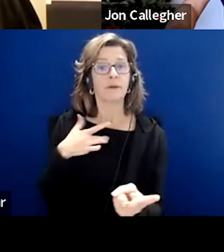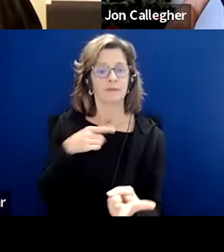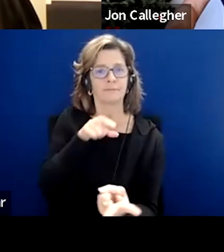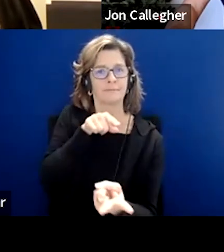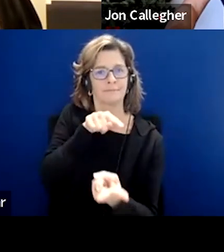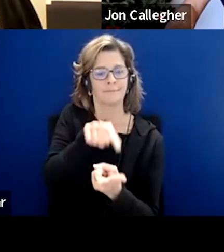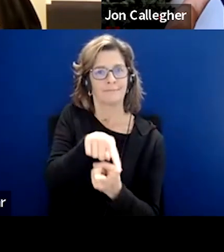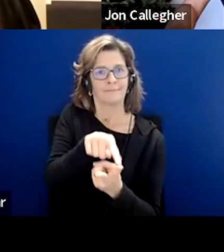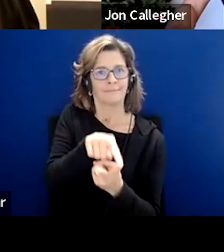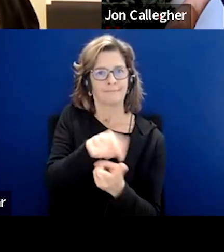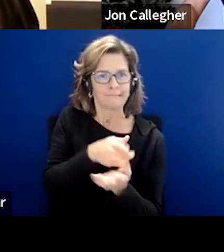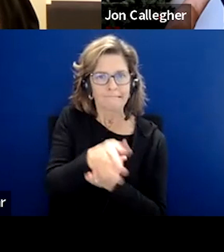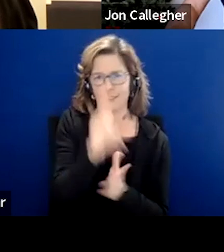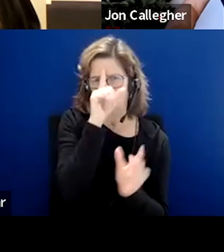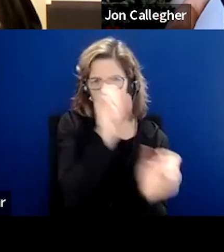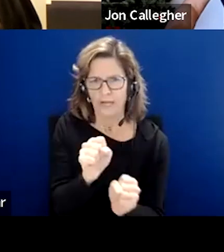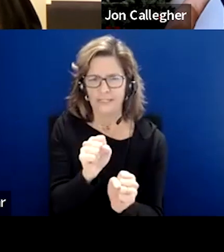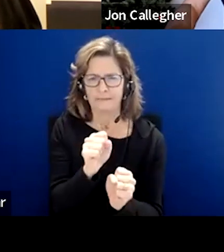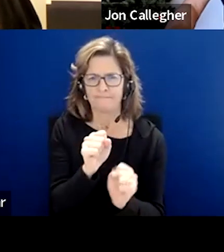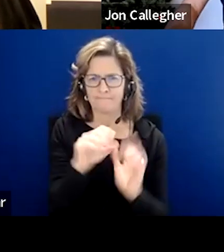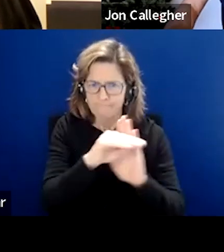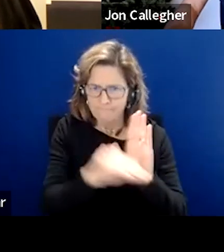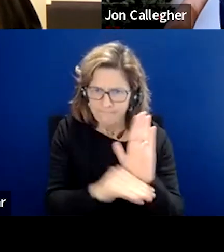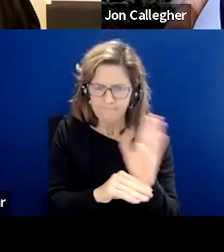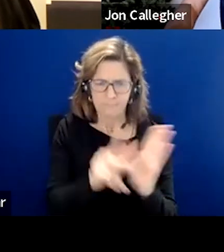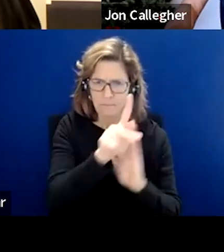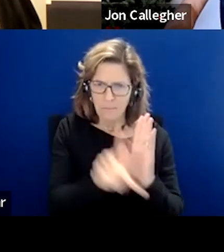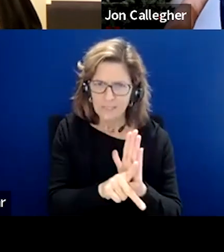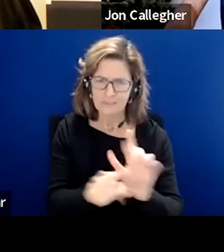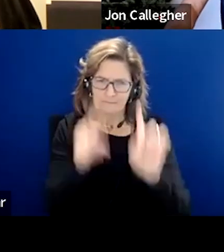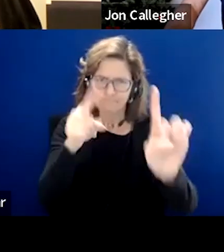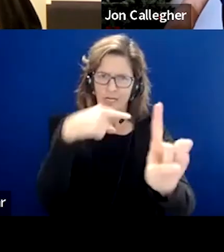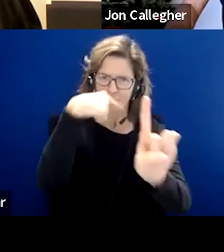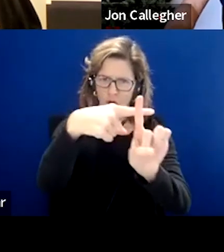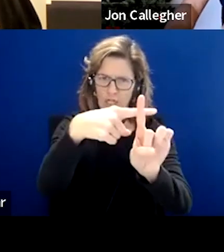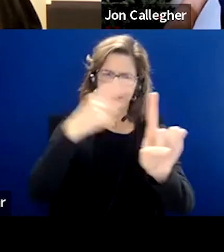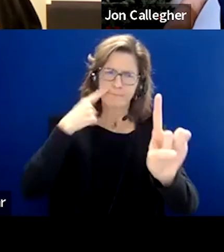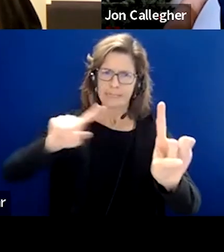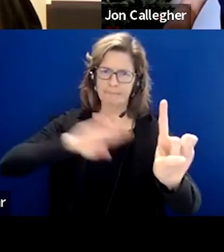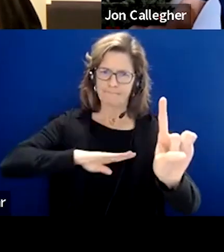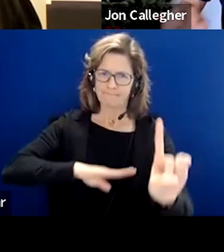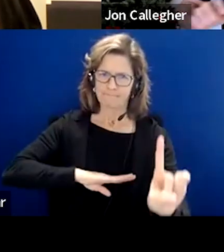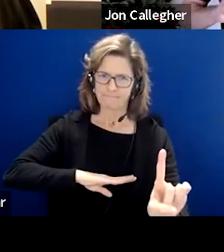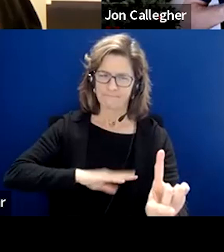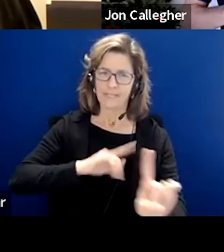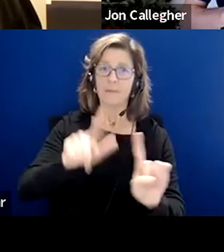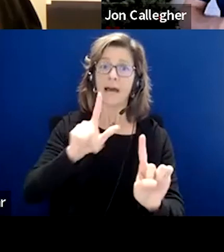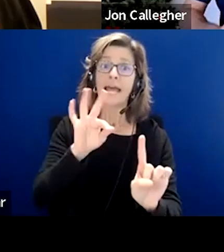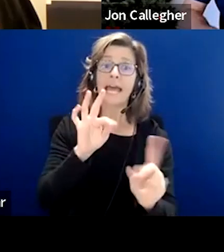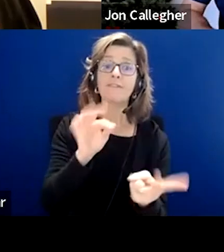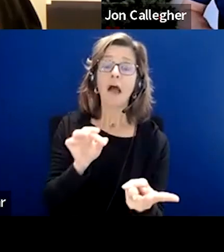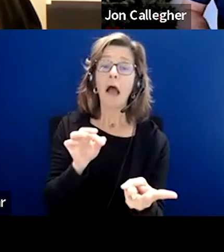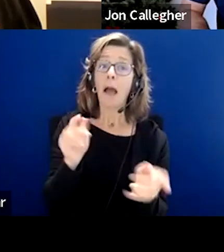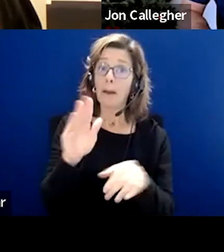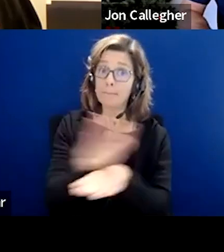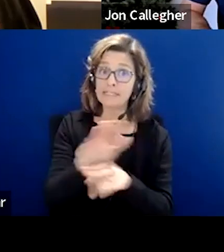think, fall back on the tactician, following the policies, meeting the targets, that sort of thing. Where if you invested a little more